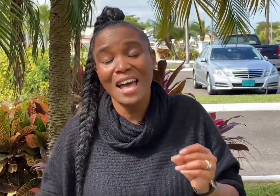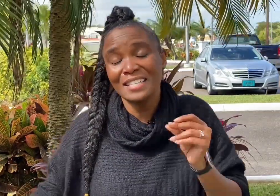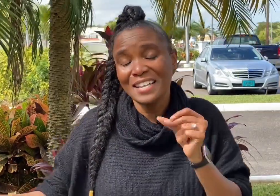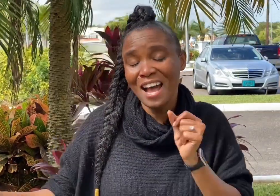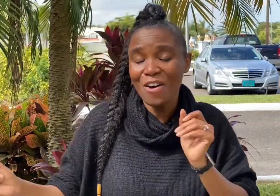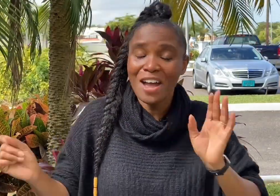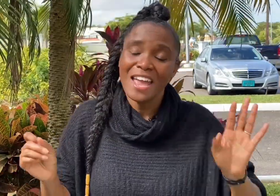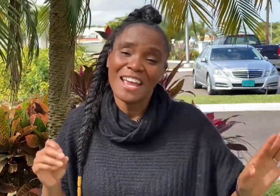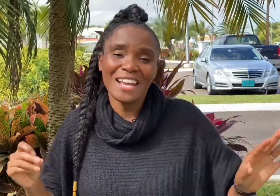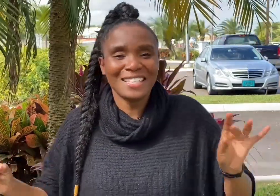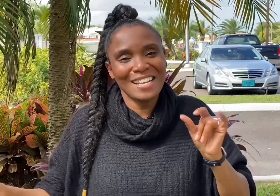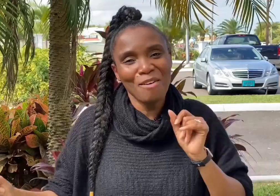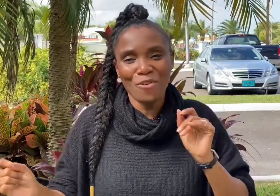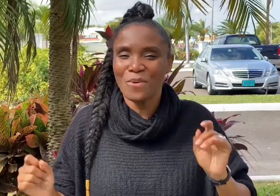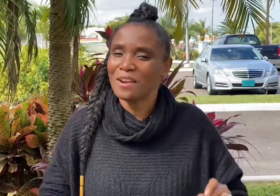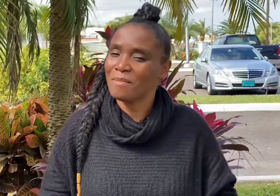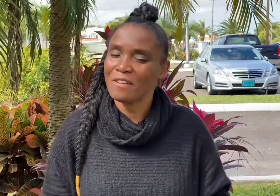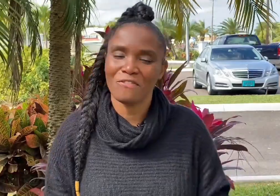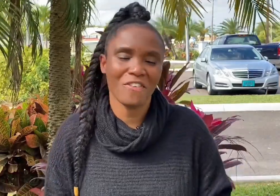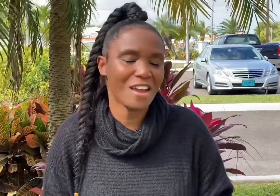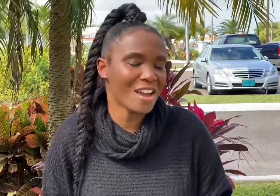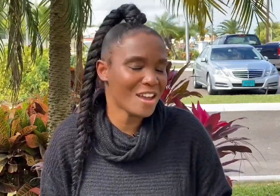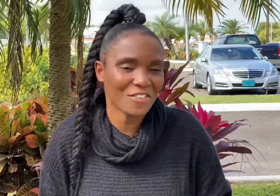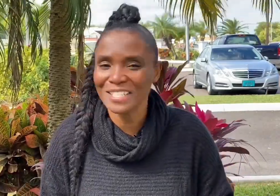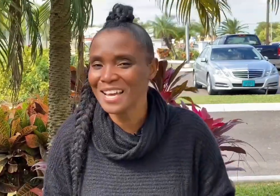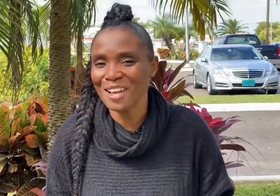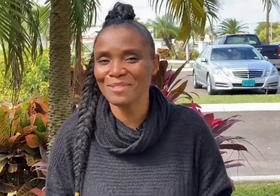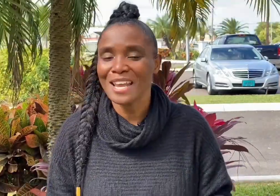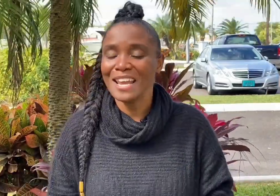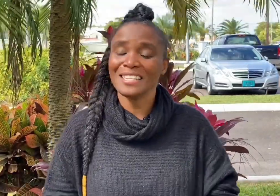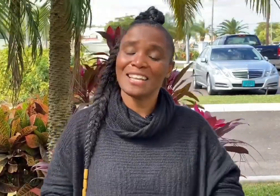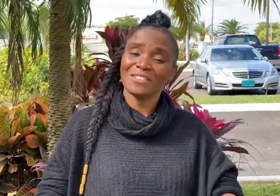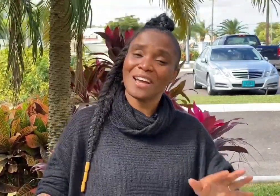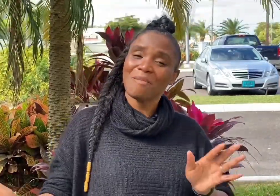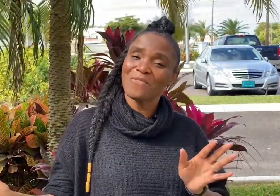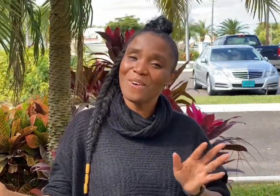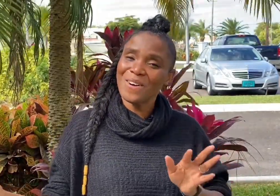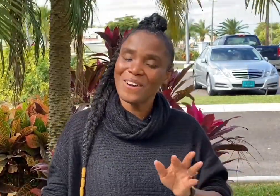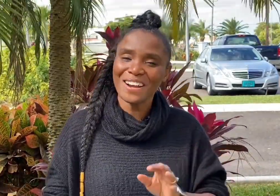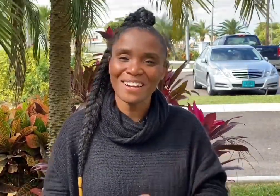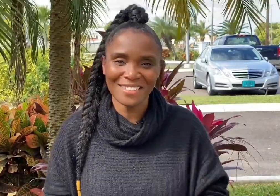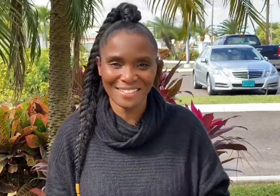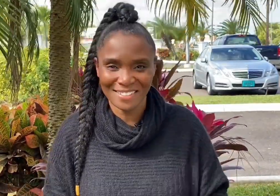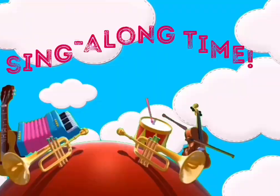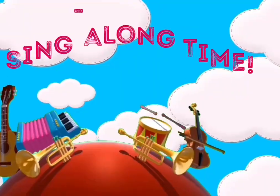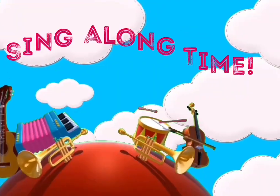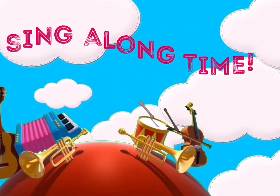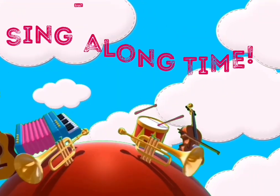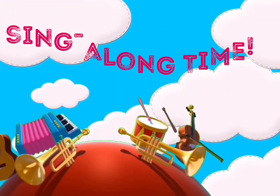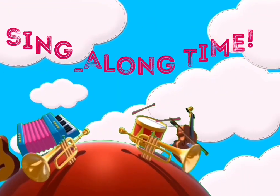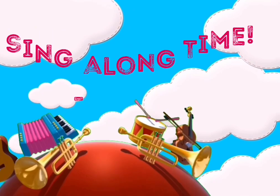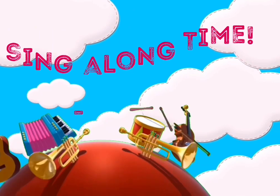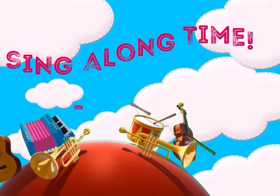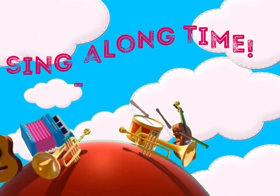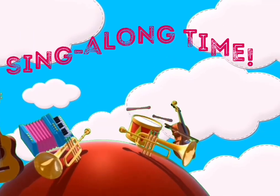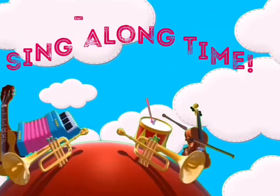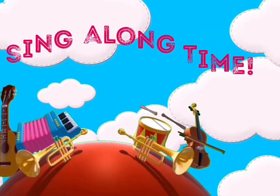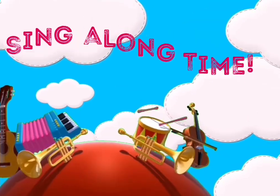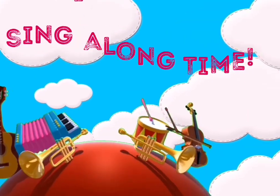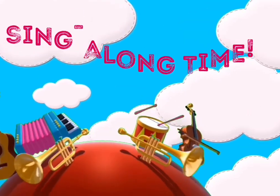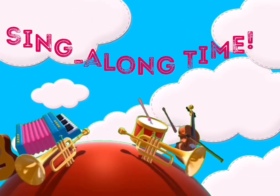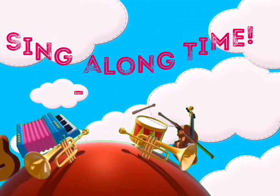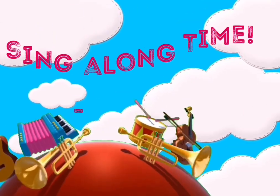us. And now, it's time for one of my favorite times. It's now time for... It's Sing